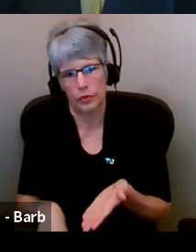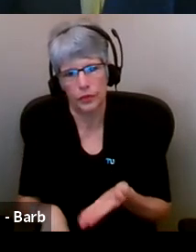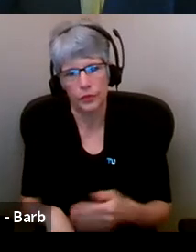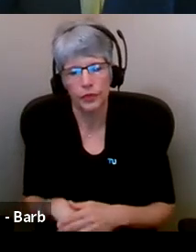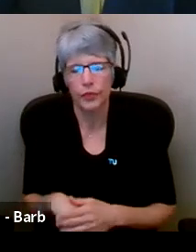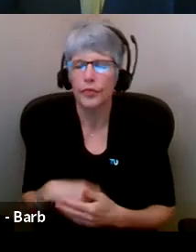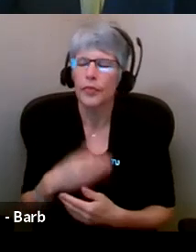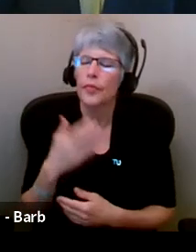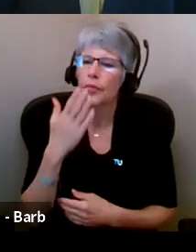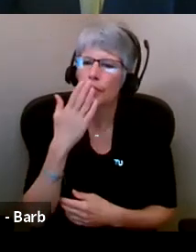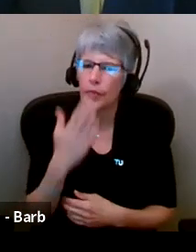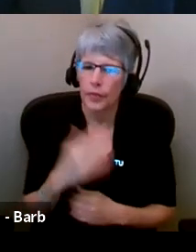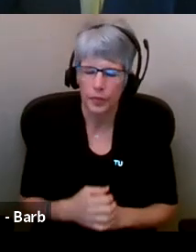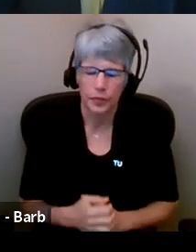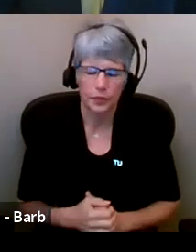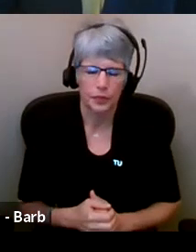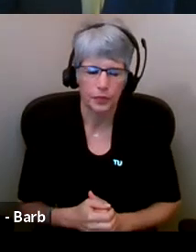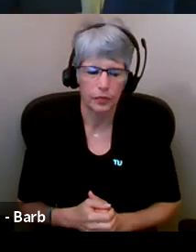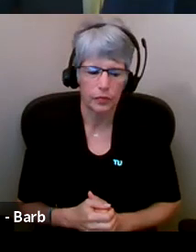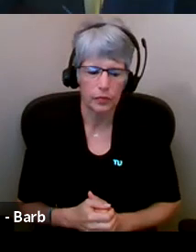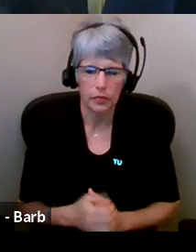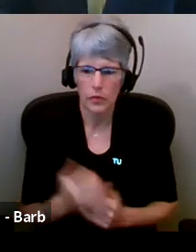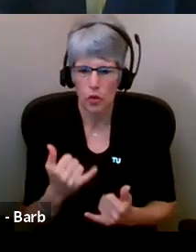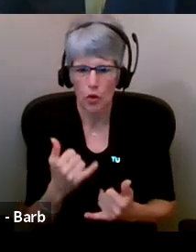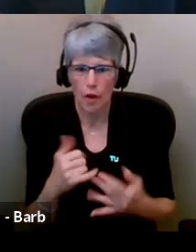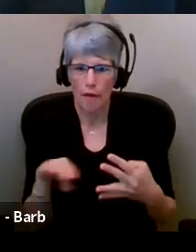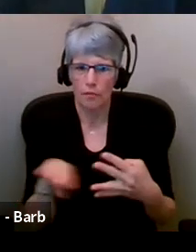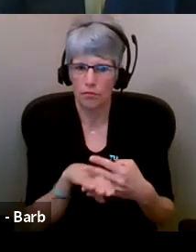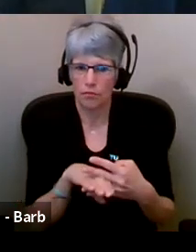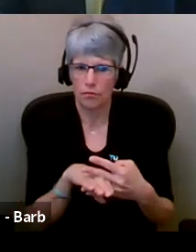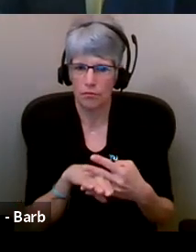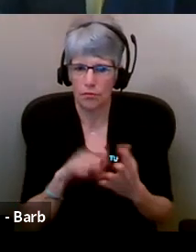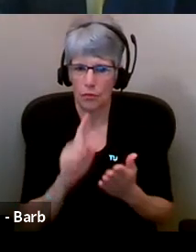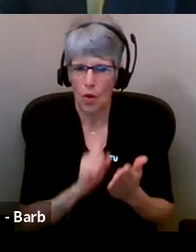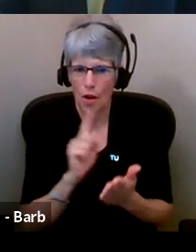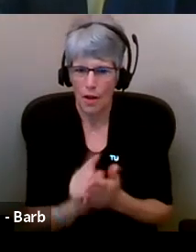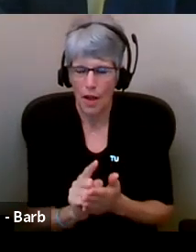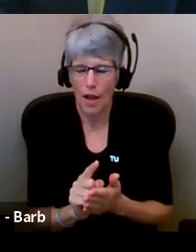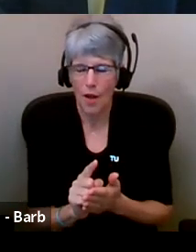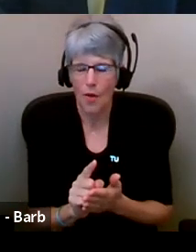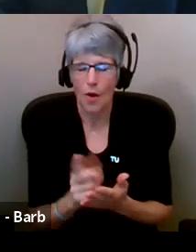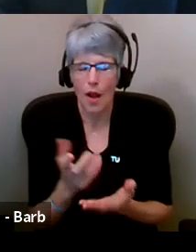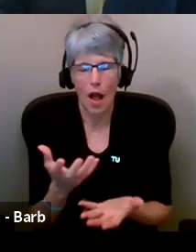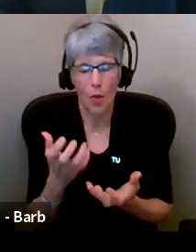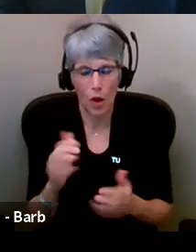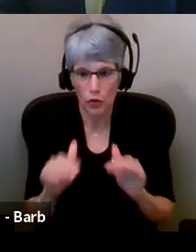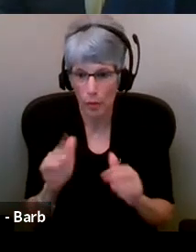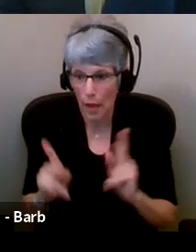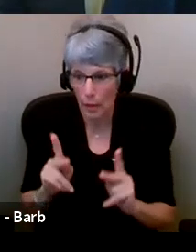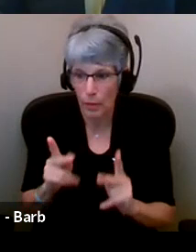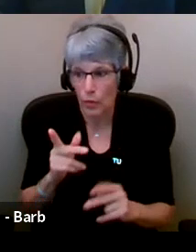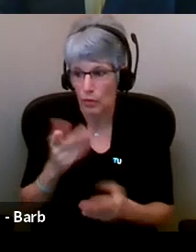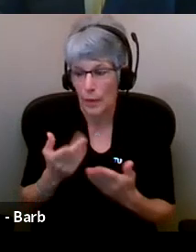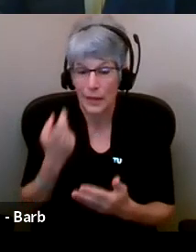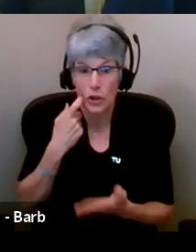Thank you. We're about the halfway point now of our hour we have here this morning. I do want to remind folks who may have just joined that